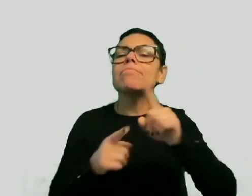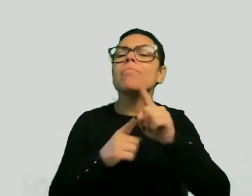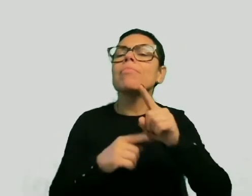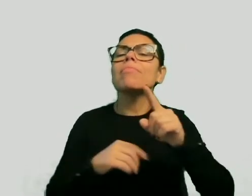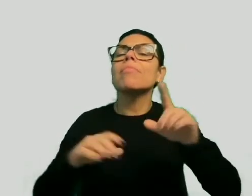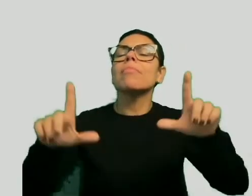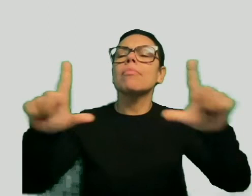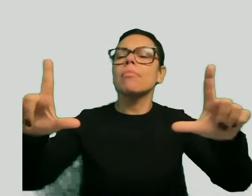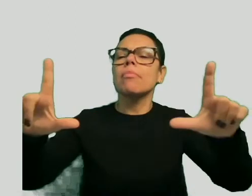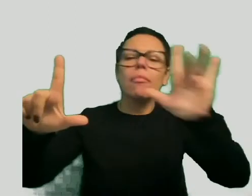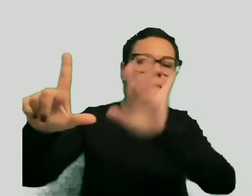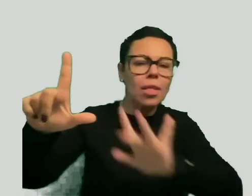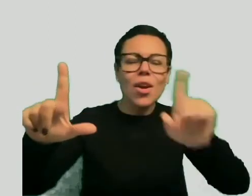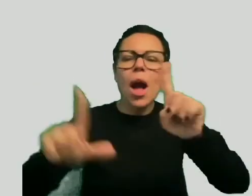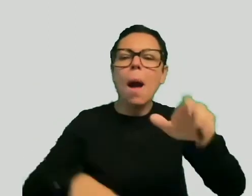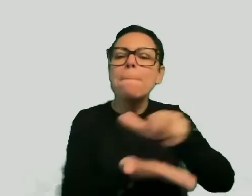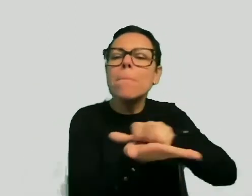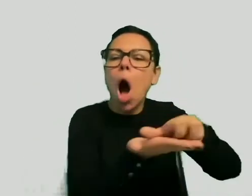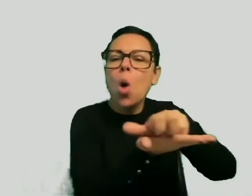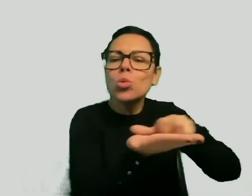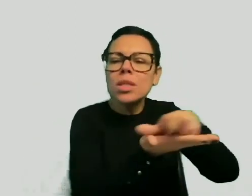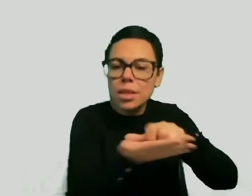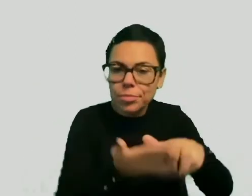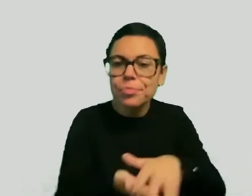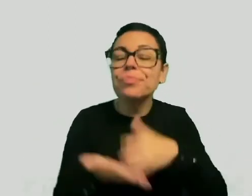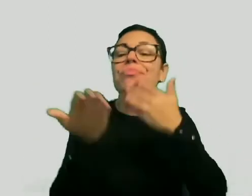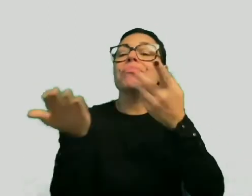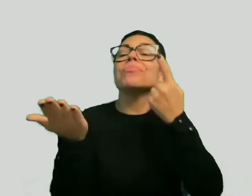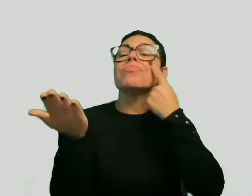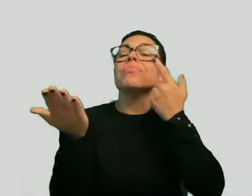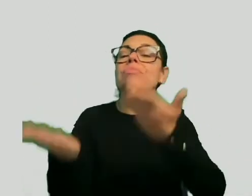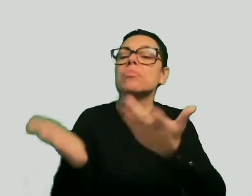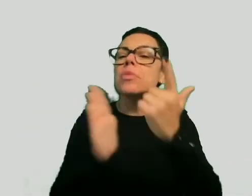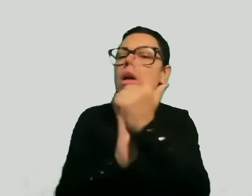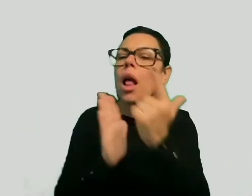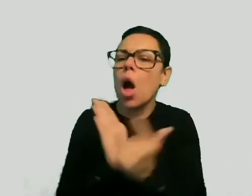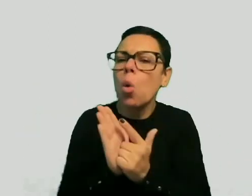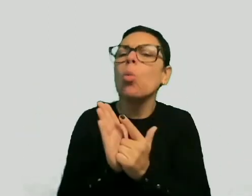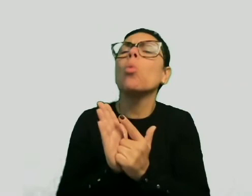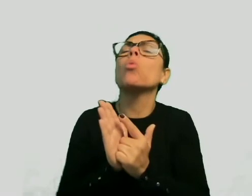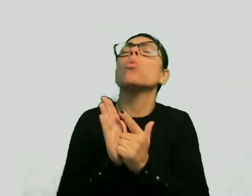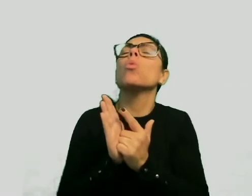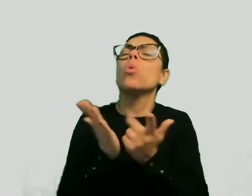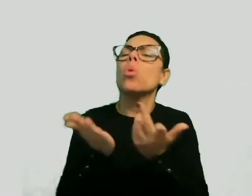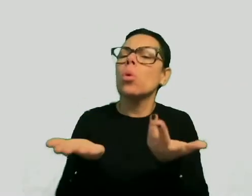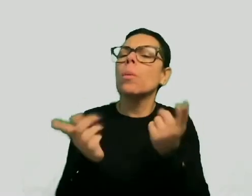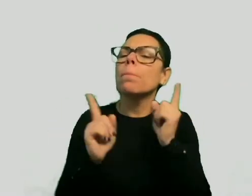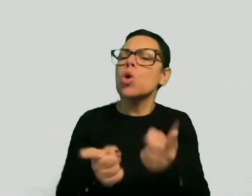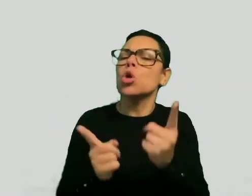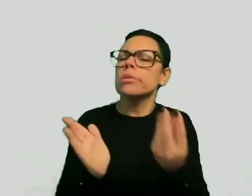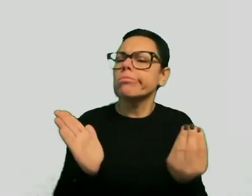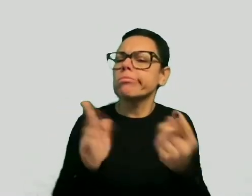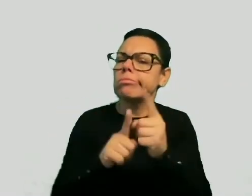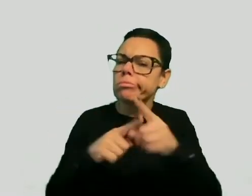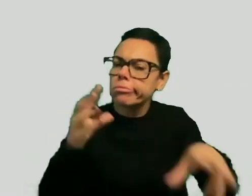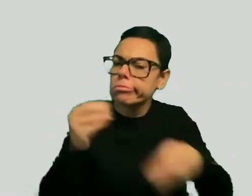right. Its legal measures are effective, but have to be combined with other measures, such as training, in order to achieve